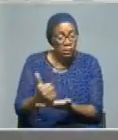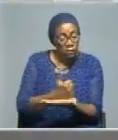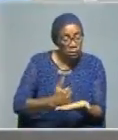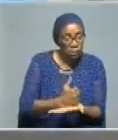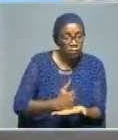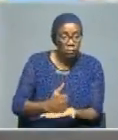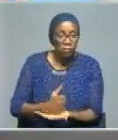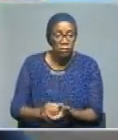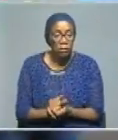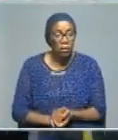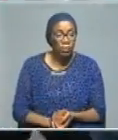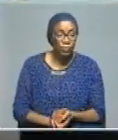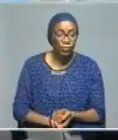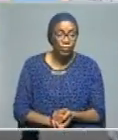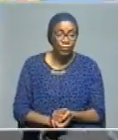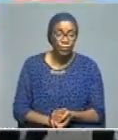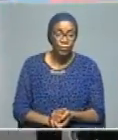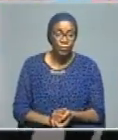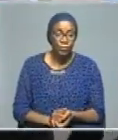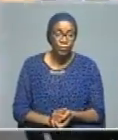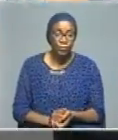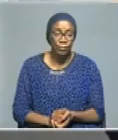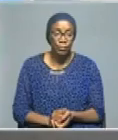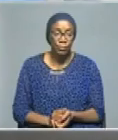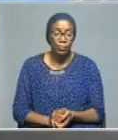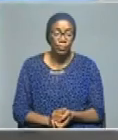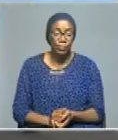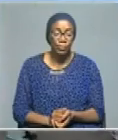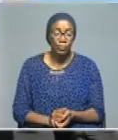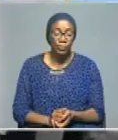fairly and to the best of their integrity.